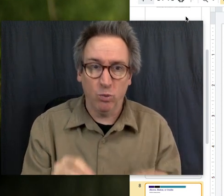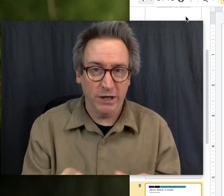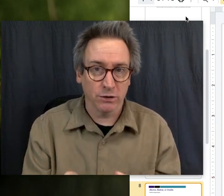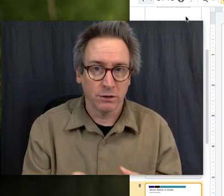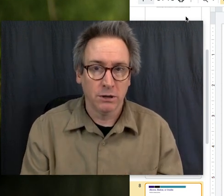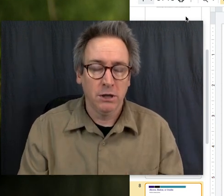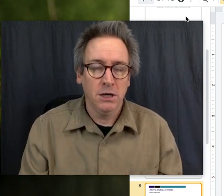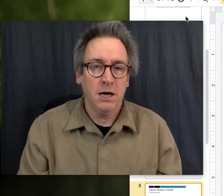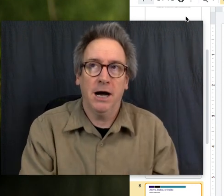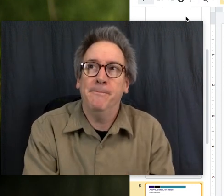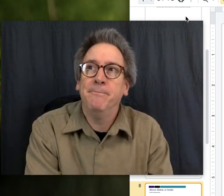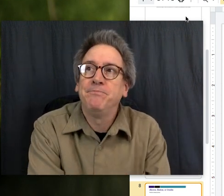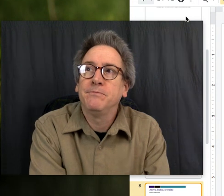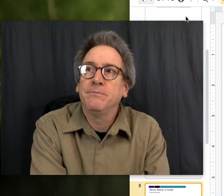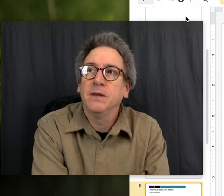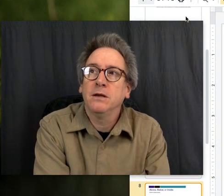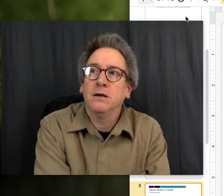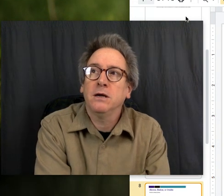feel weird. I'm